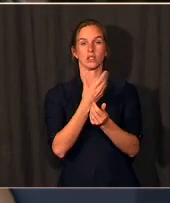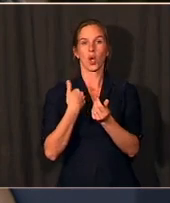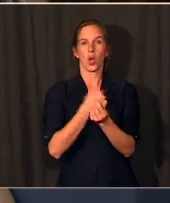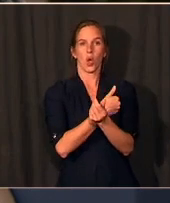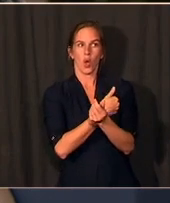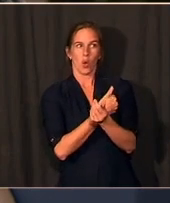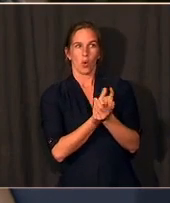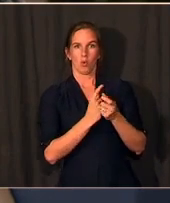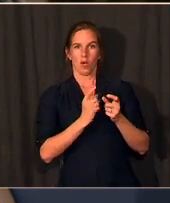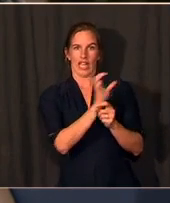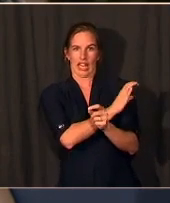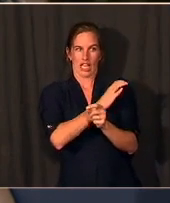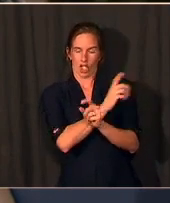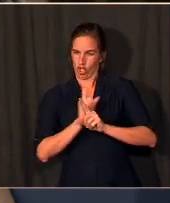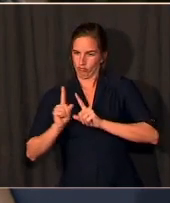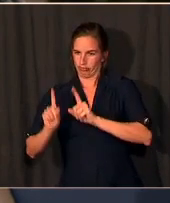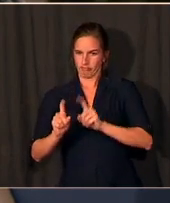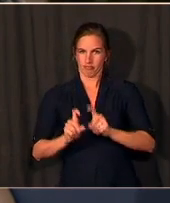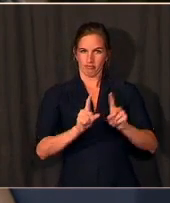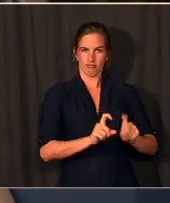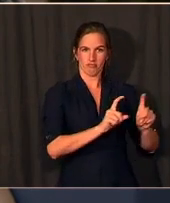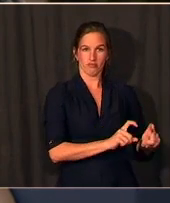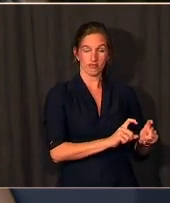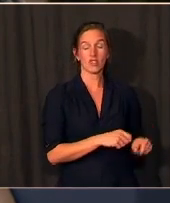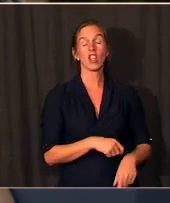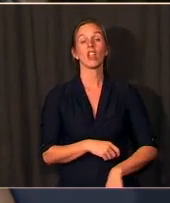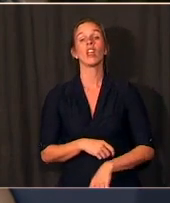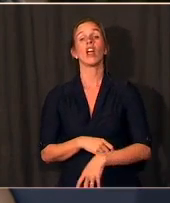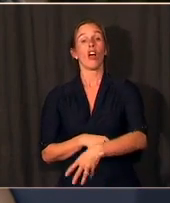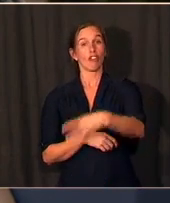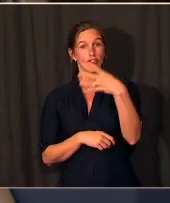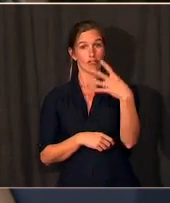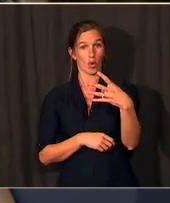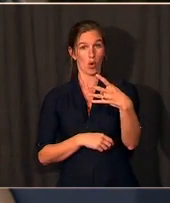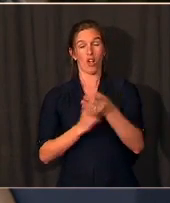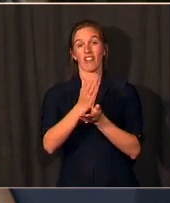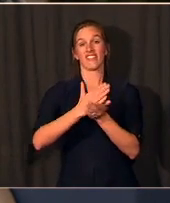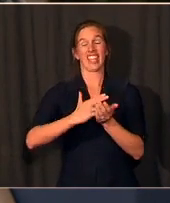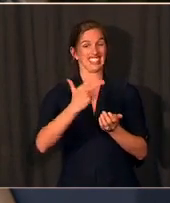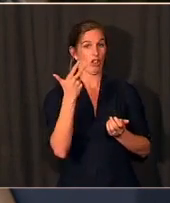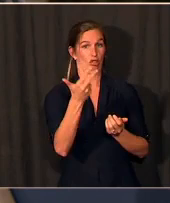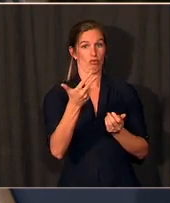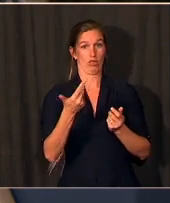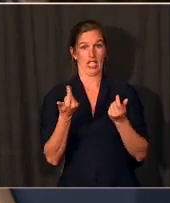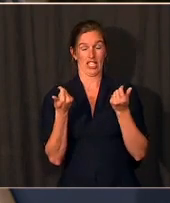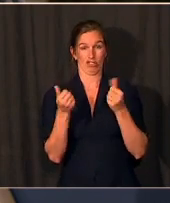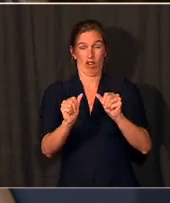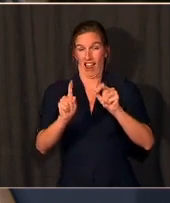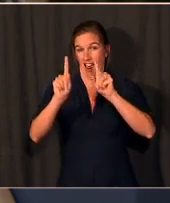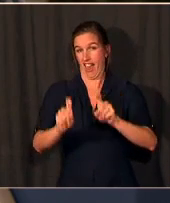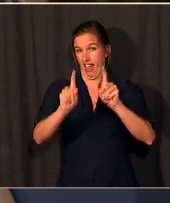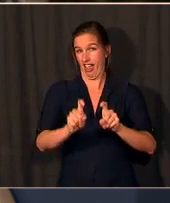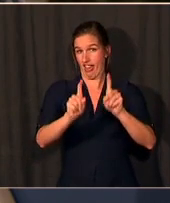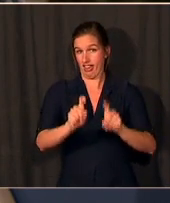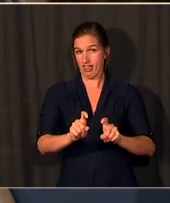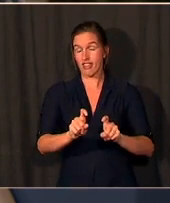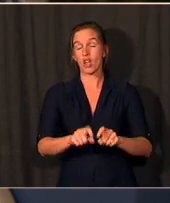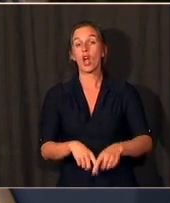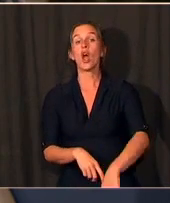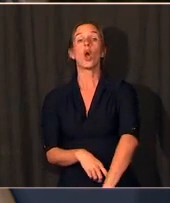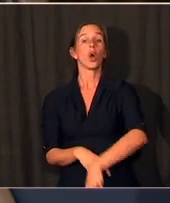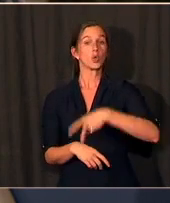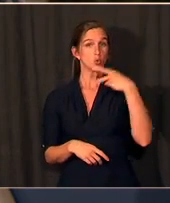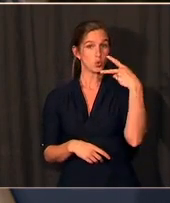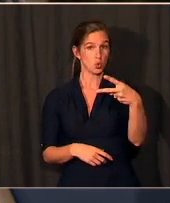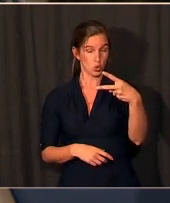and 4 of them are in phase 3 trials. And of the 4 that are in phase 3 trials, 2 have effectively